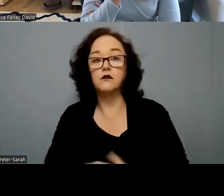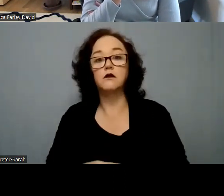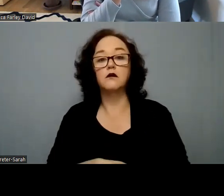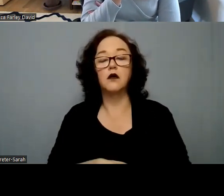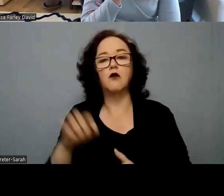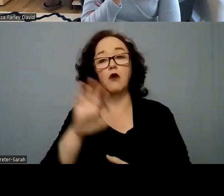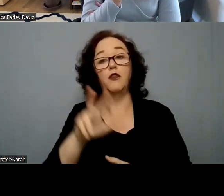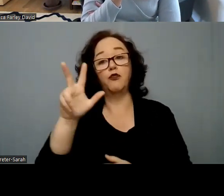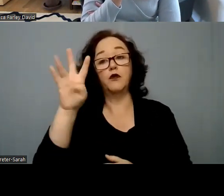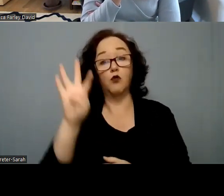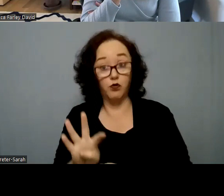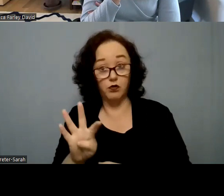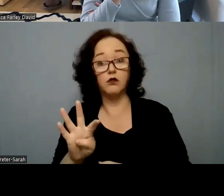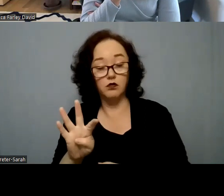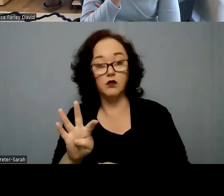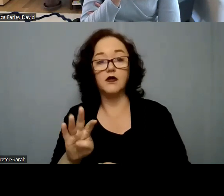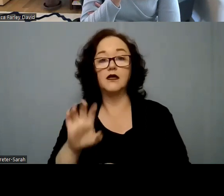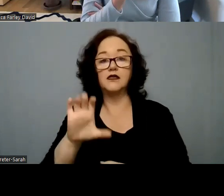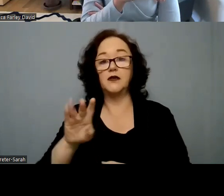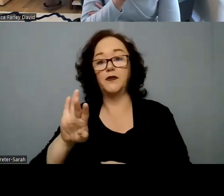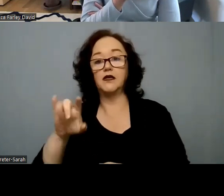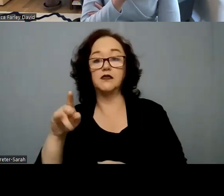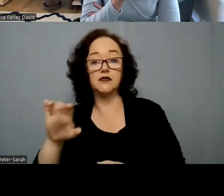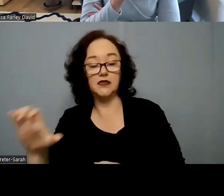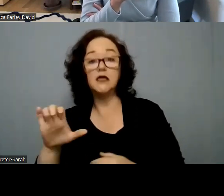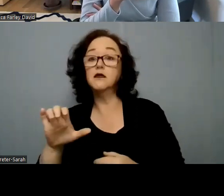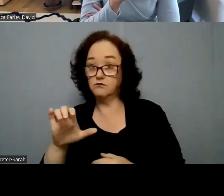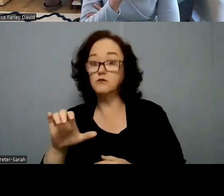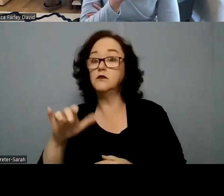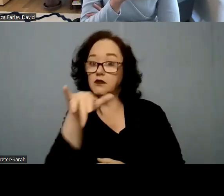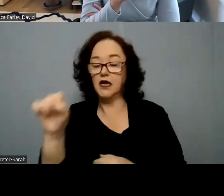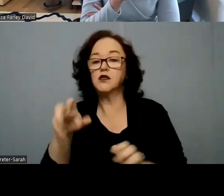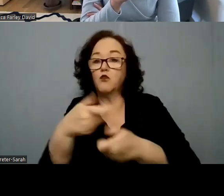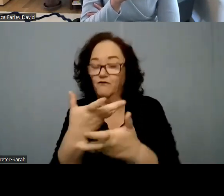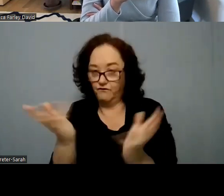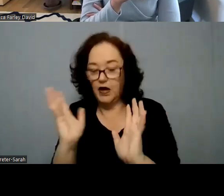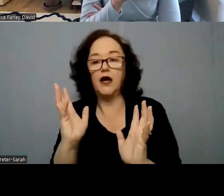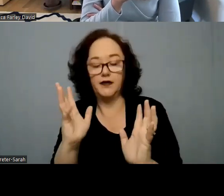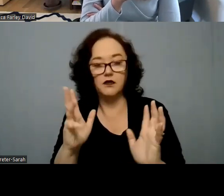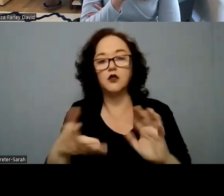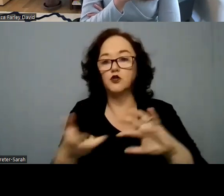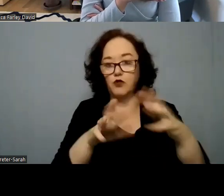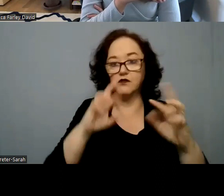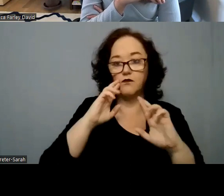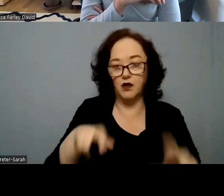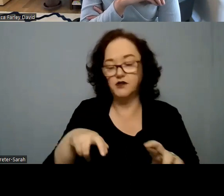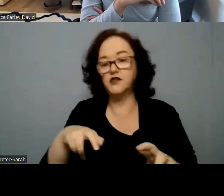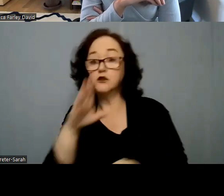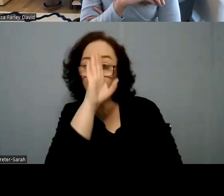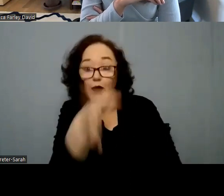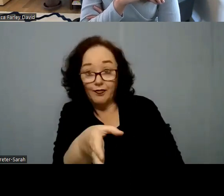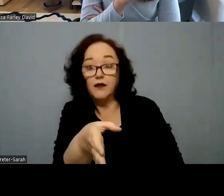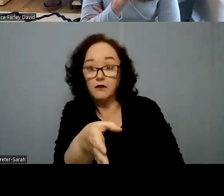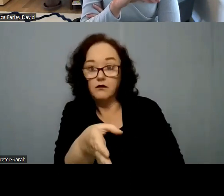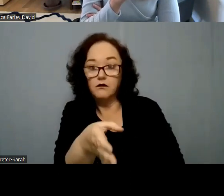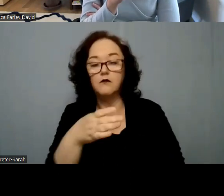3/4 of CCBHCs say that they are providing mobile crisis response and crisis stabilization directly. And about